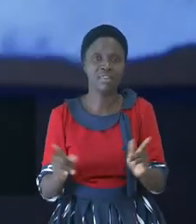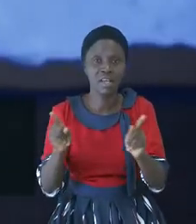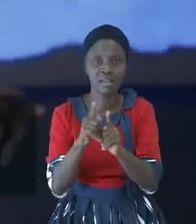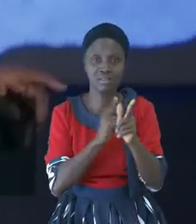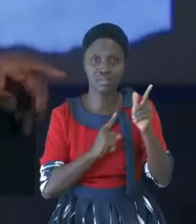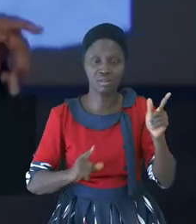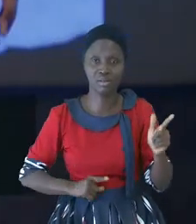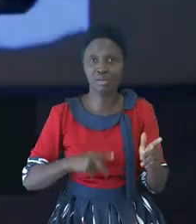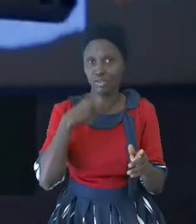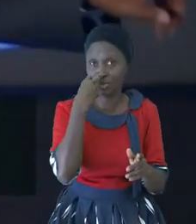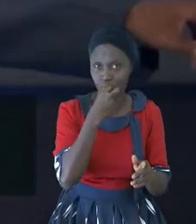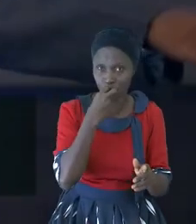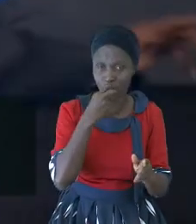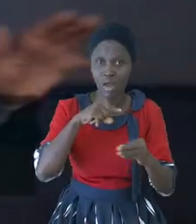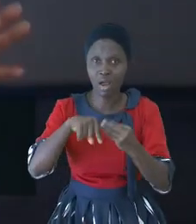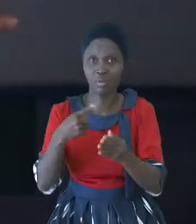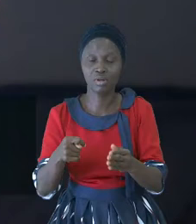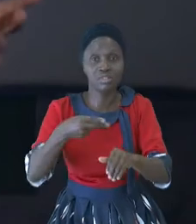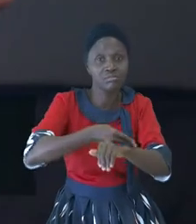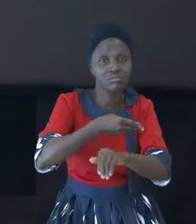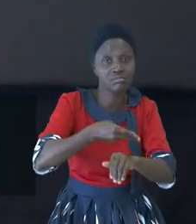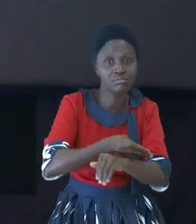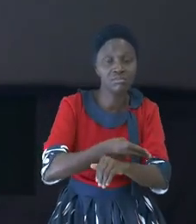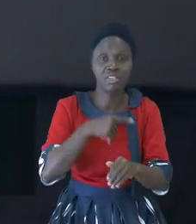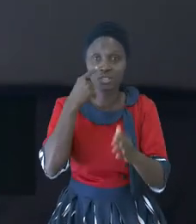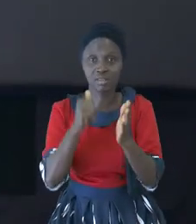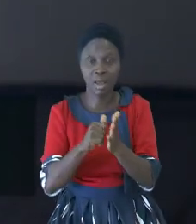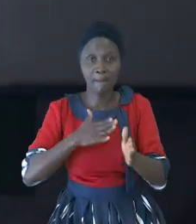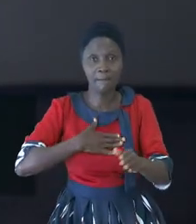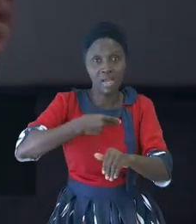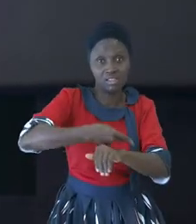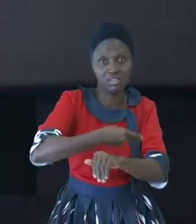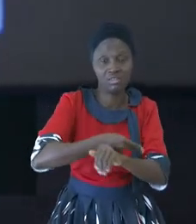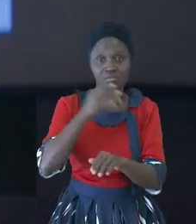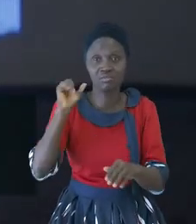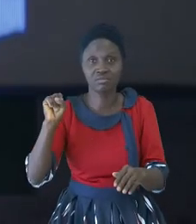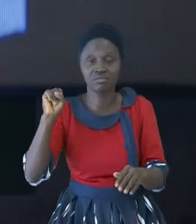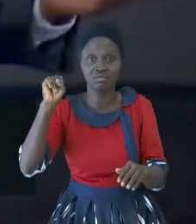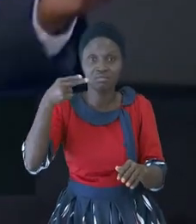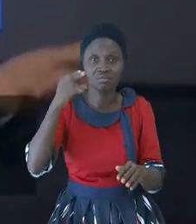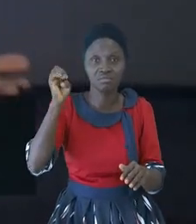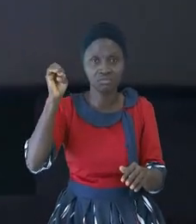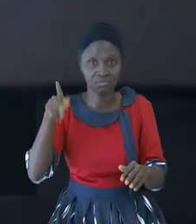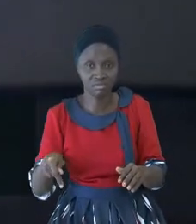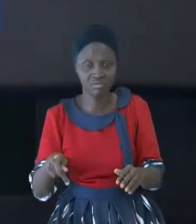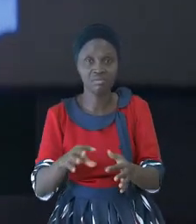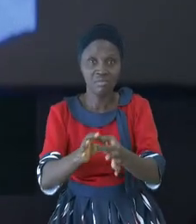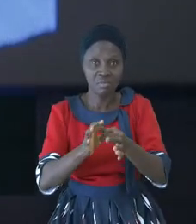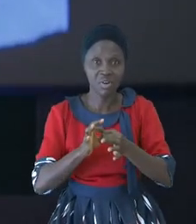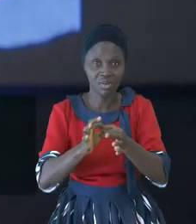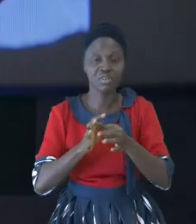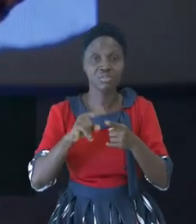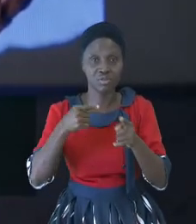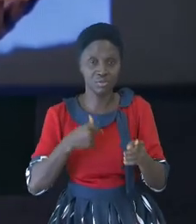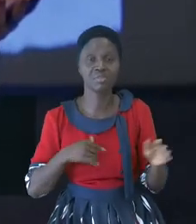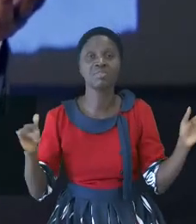spoke about the sheep, and he said, my sheep belonging to me. The same way the sheep